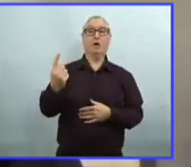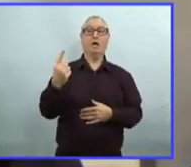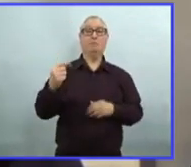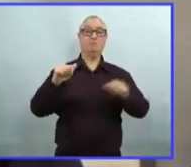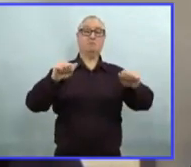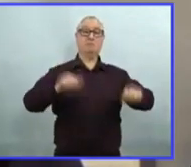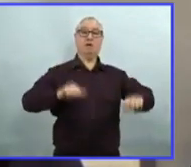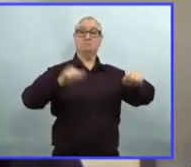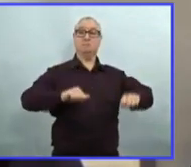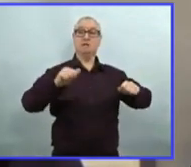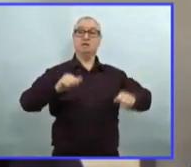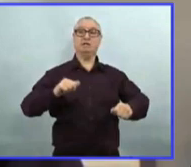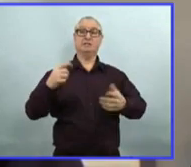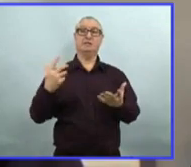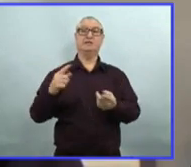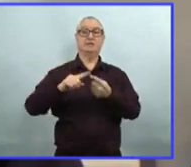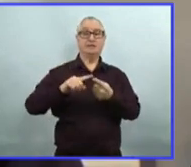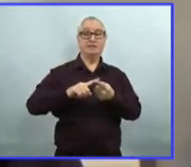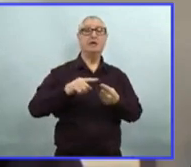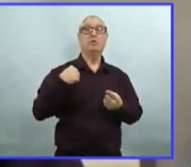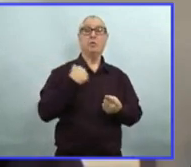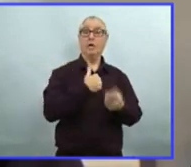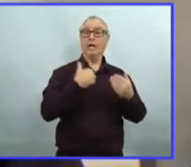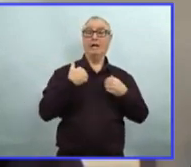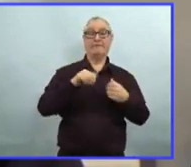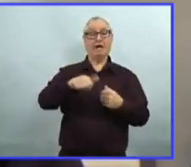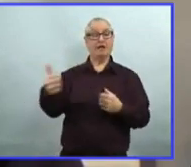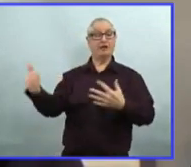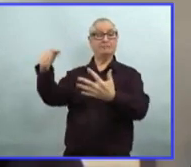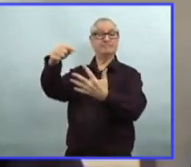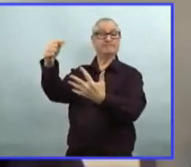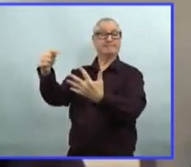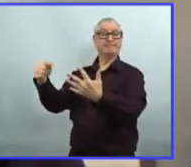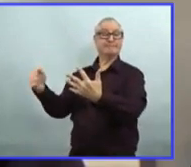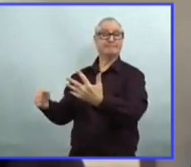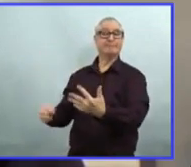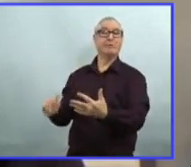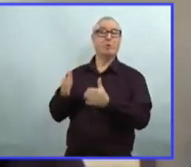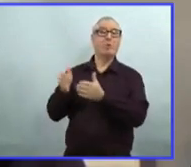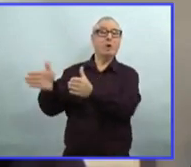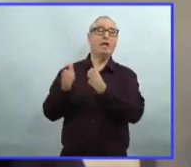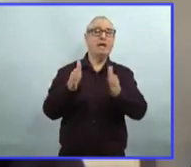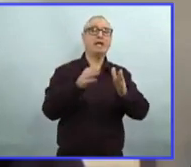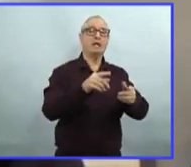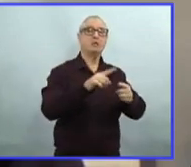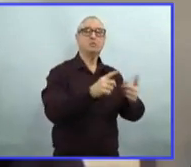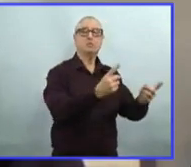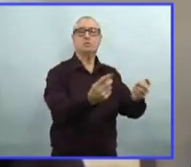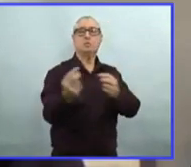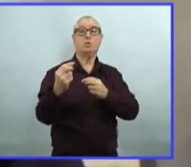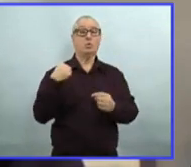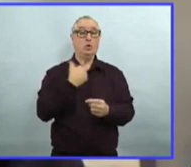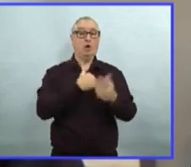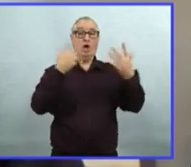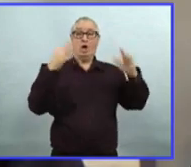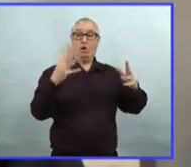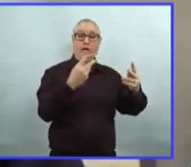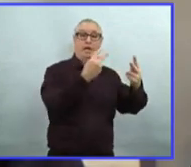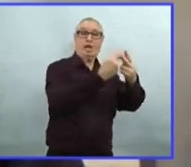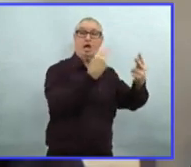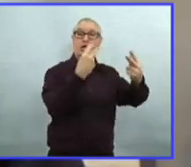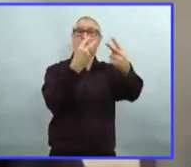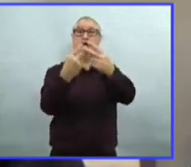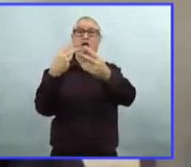quite a substantial lockdown on the unvaccinated. We've had that for quite some time. And we have quite significant restrictions on